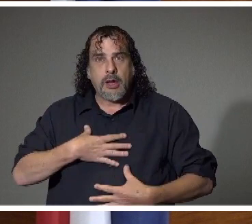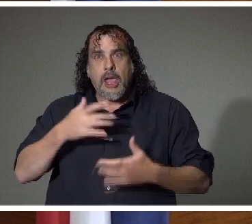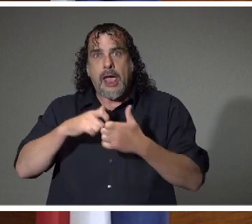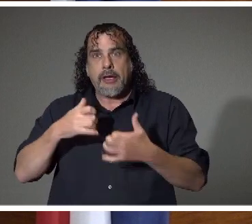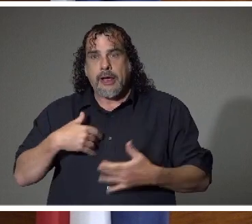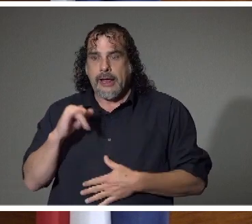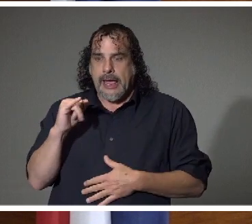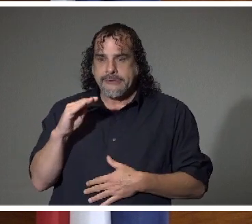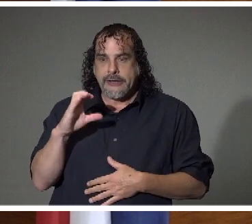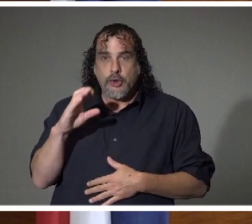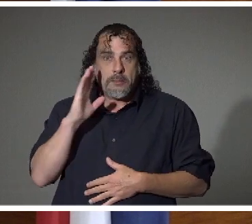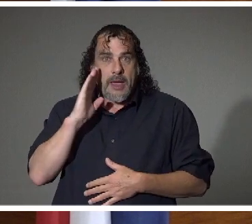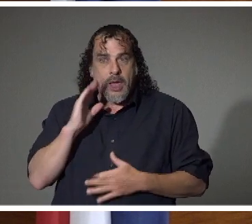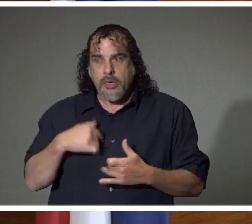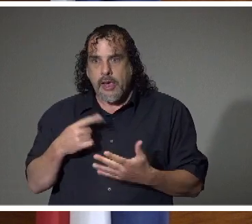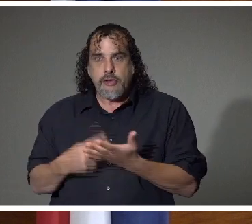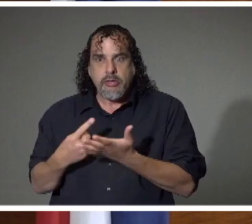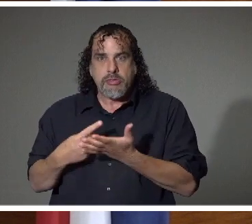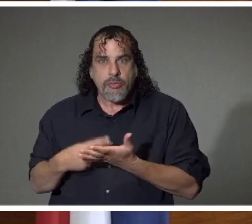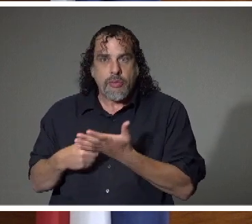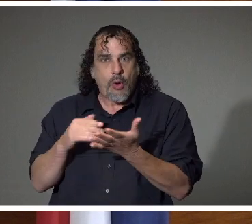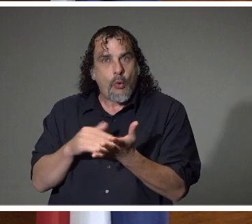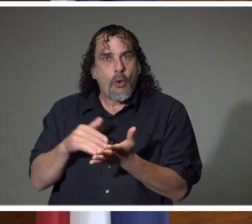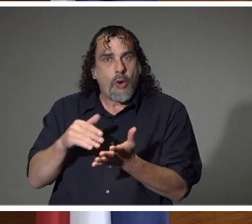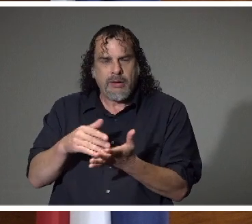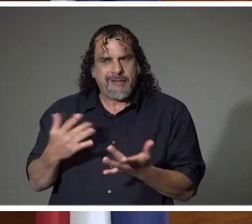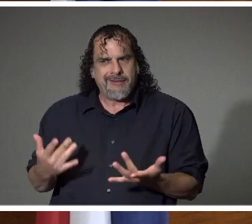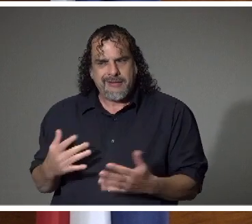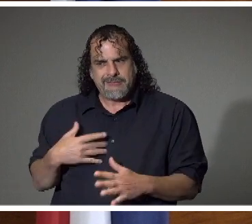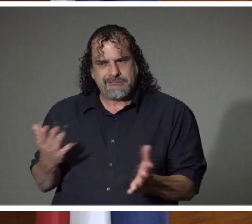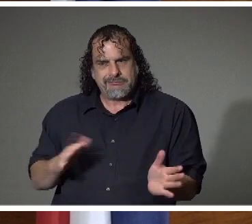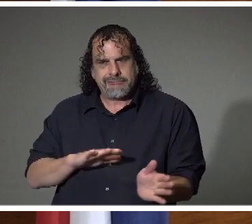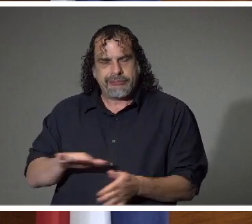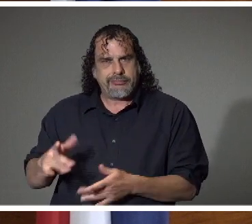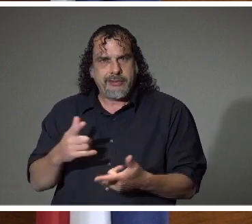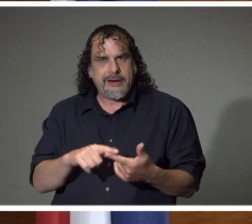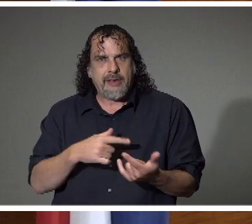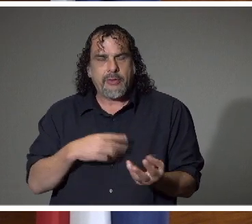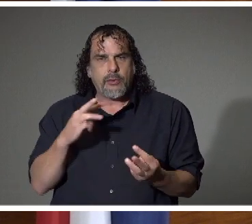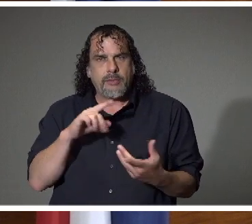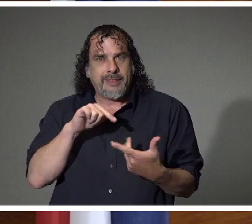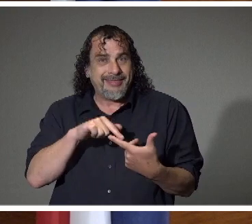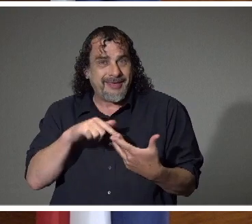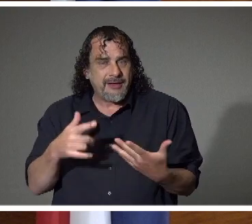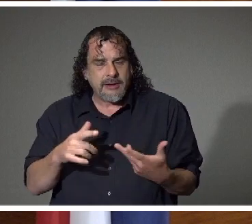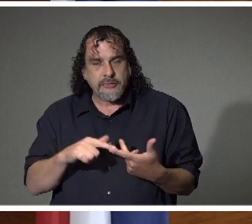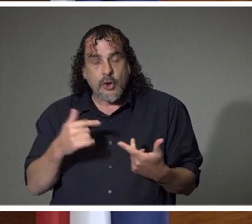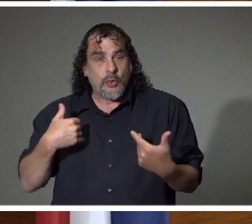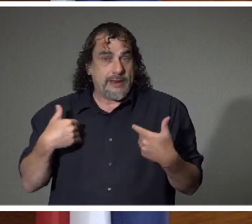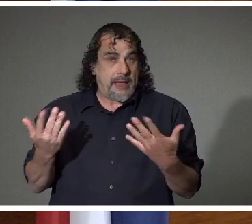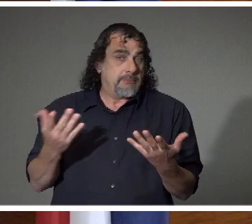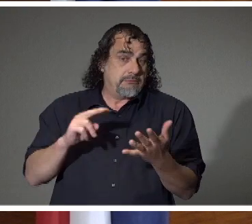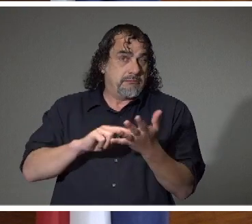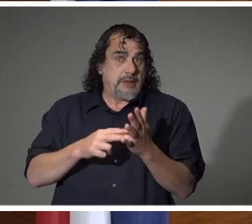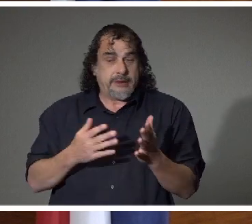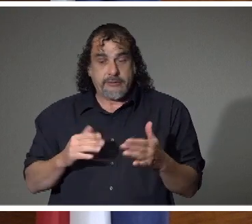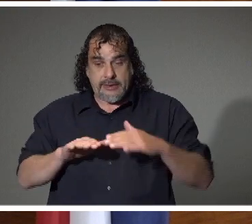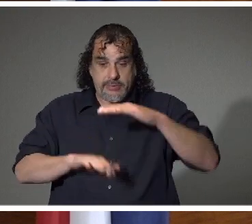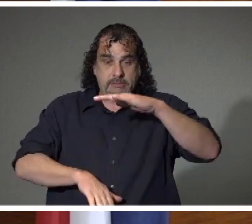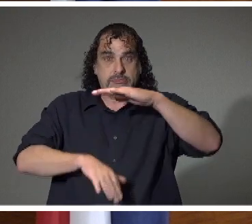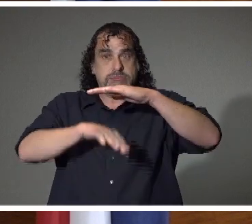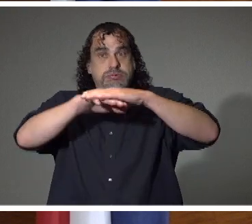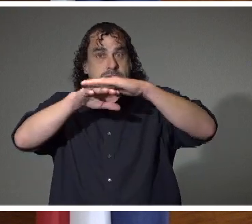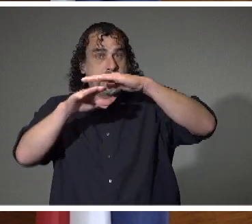do you have? Well, it appears to me that at least to this point in the cycle, and from